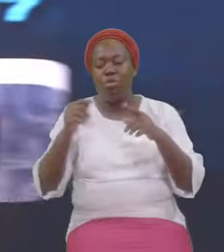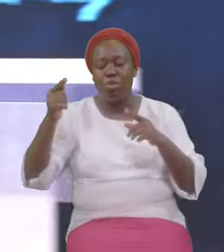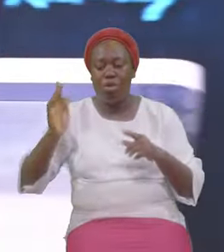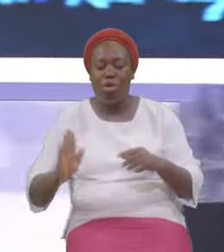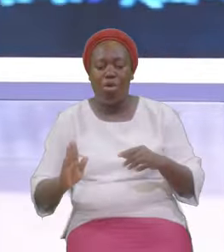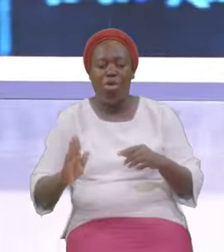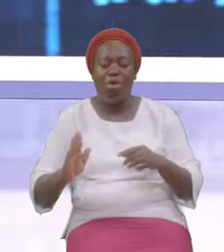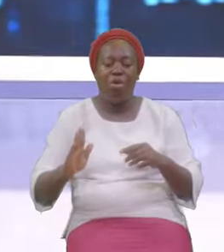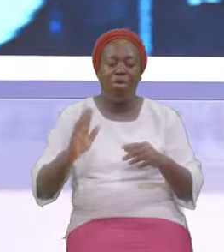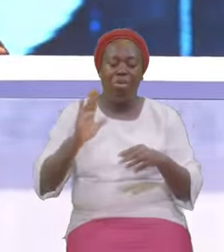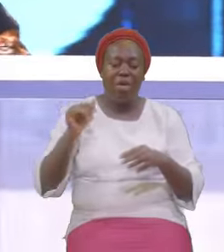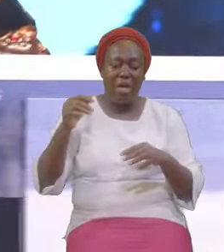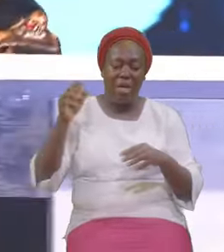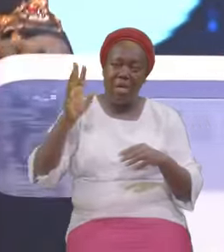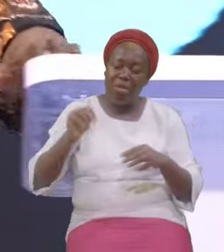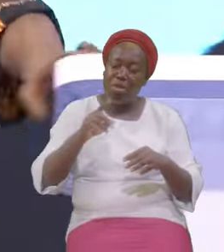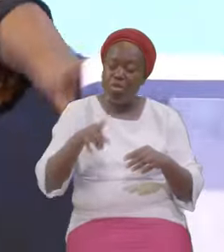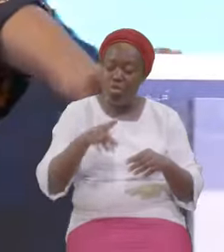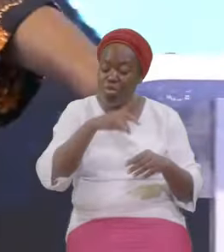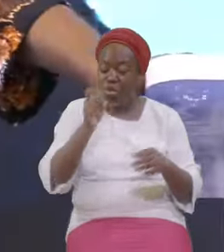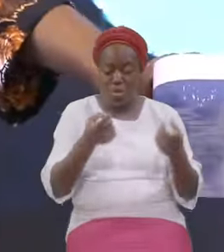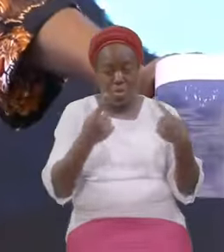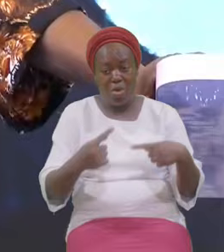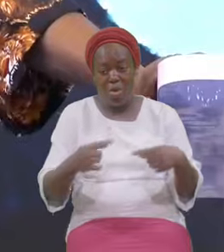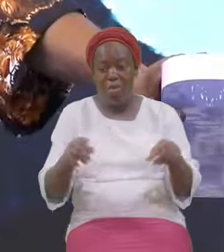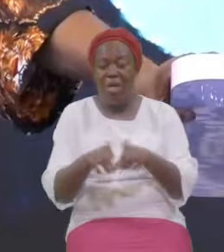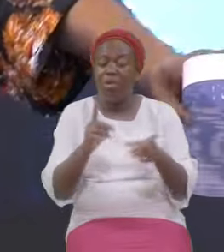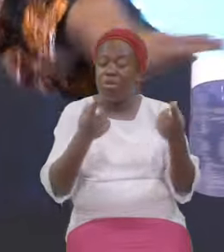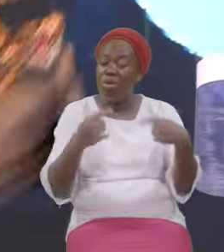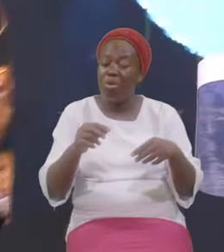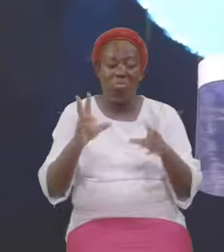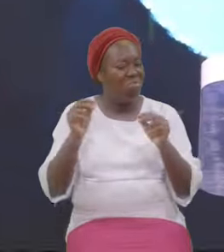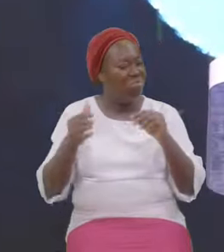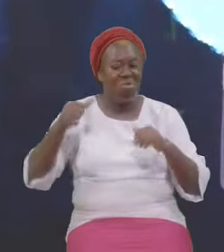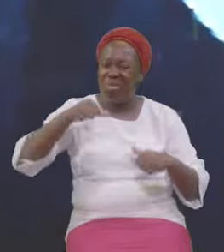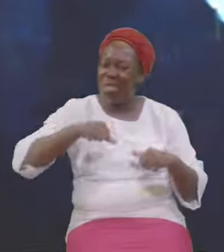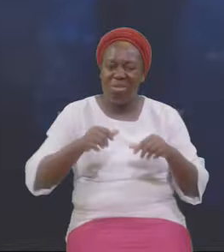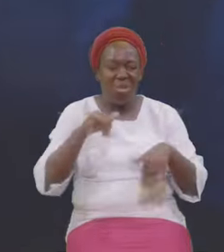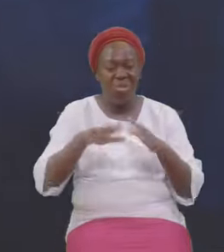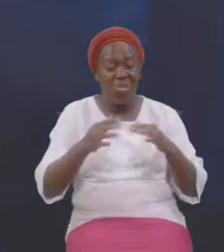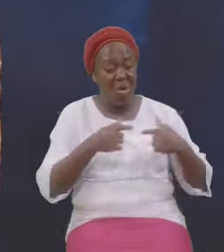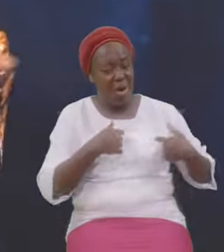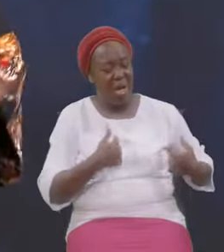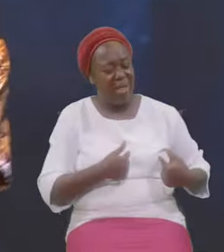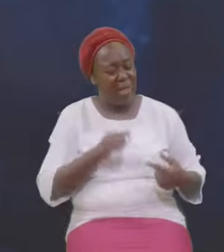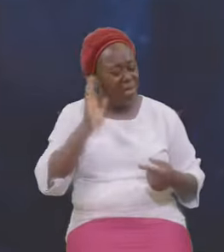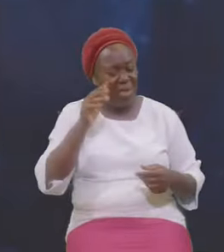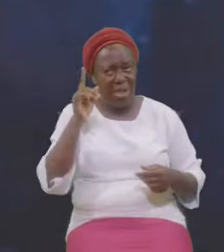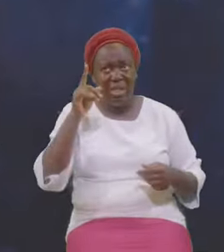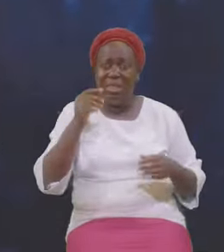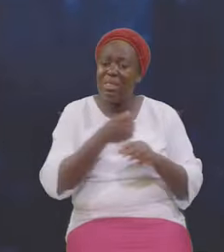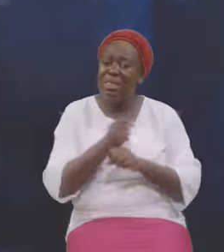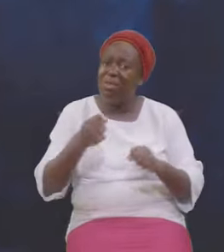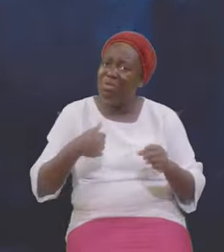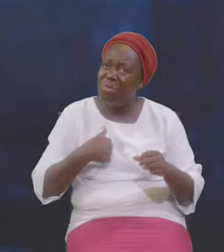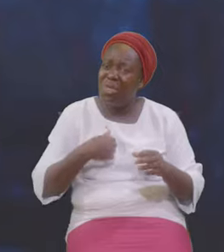come. As you come, there's no doubt in your heart. Will he save me? Will he not save me? He's able to